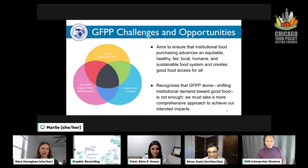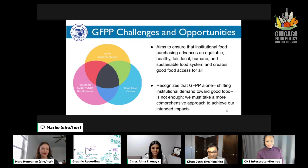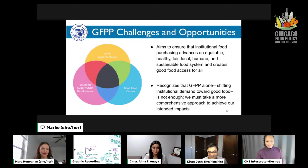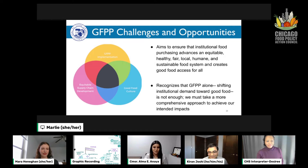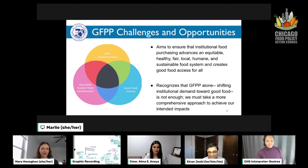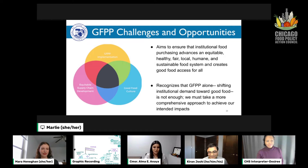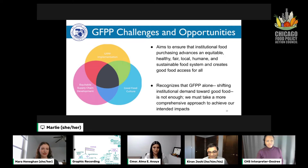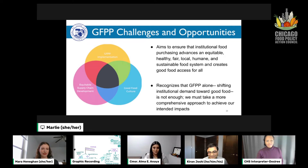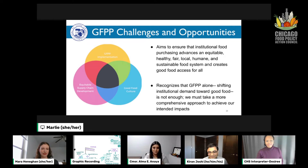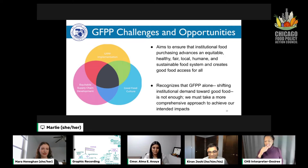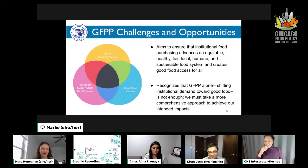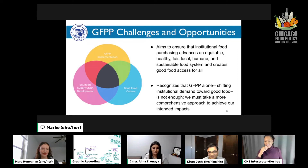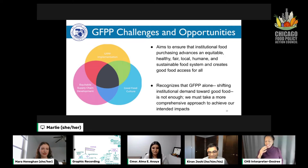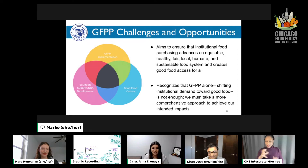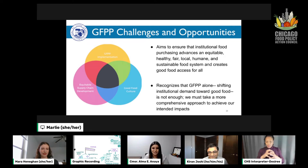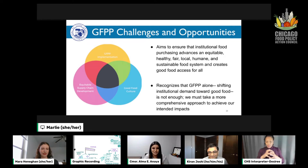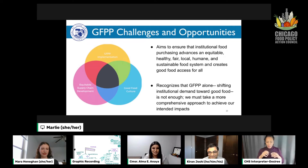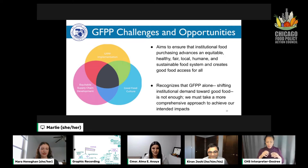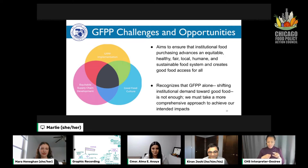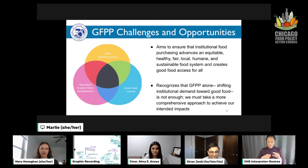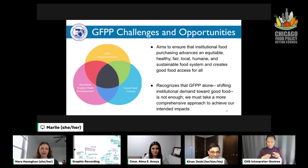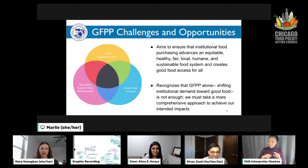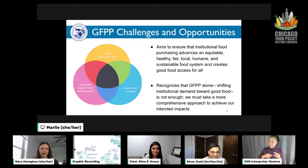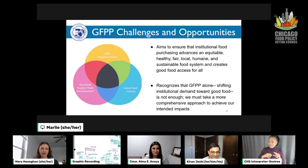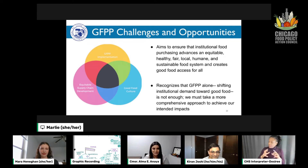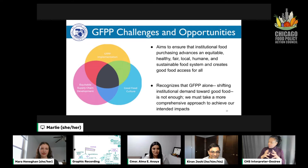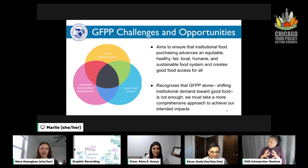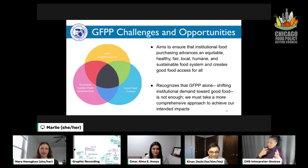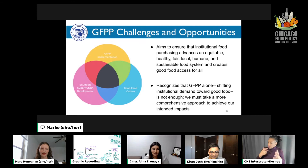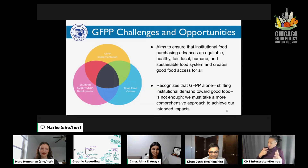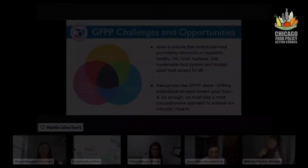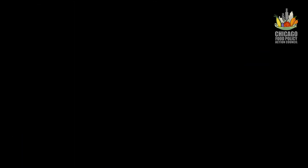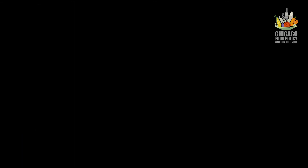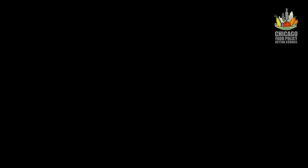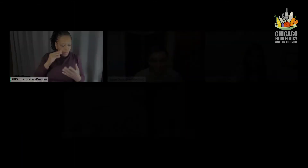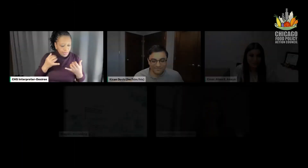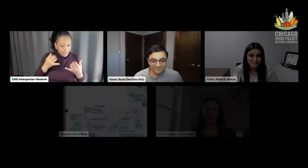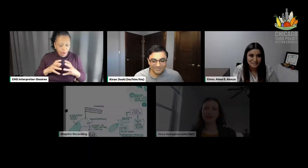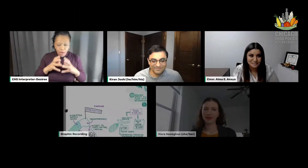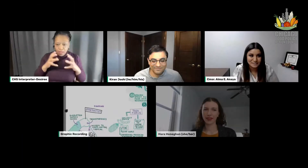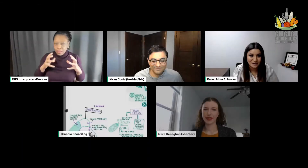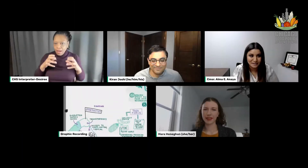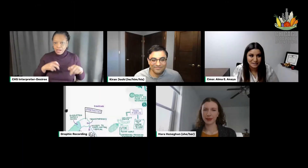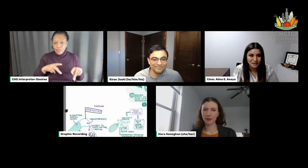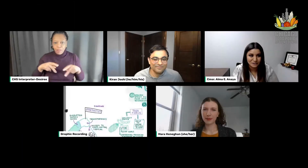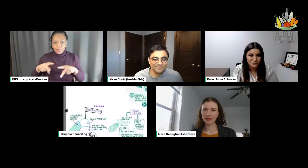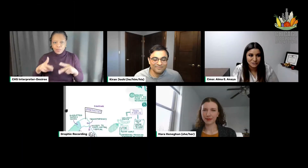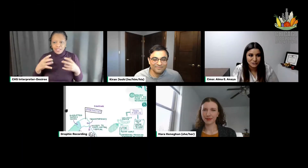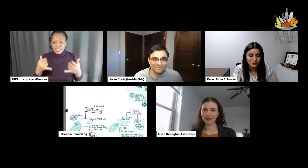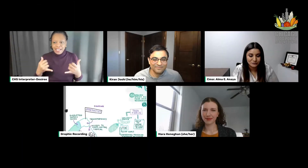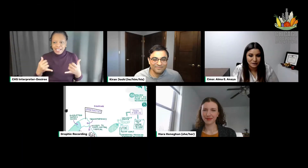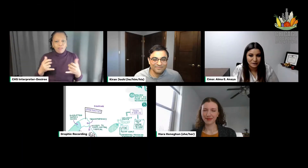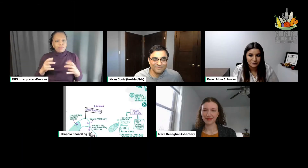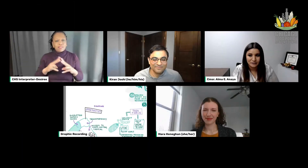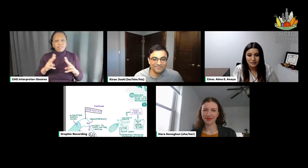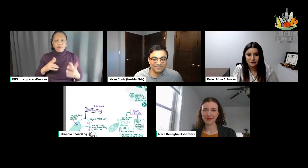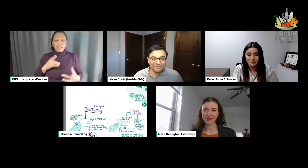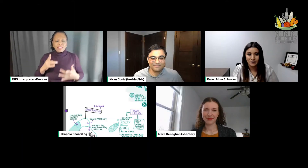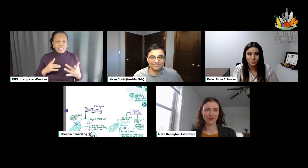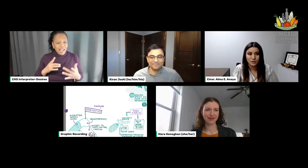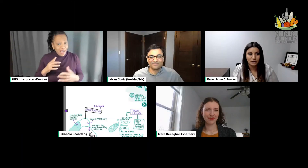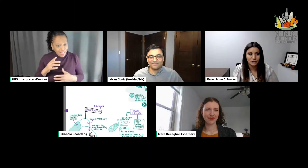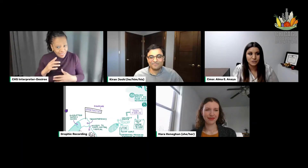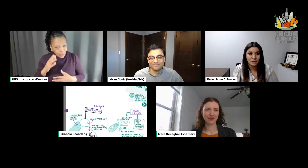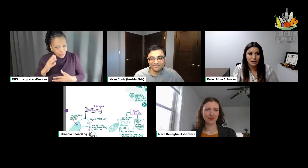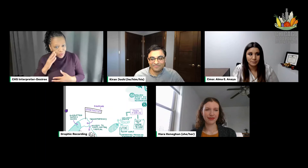Thank you so much. There's definitely a lot we're learning, a lot of opportunities. So that's exciting to hear that.